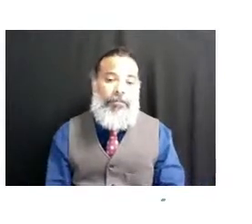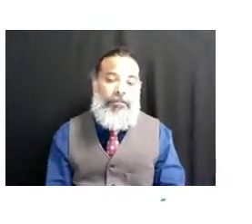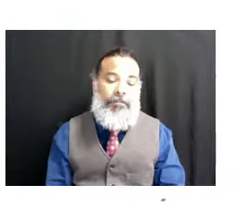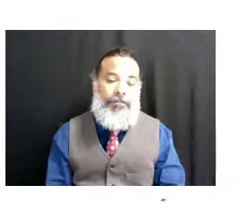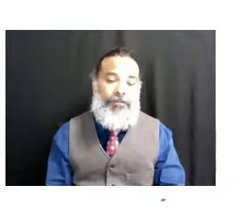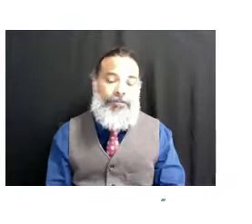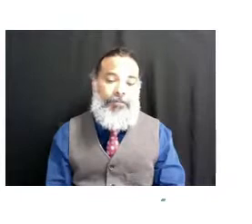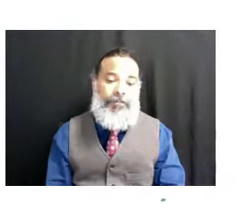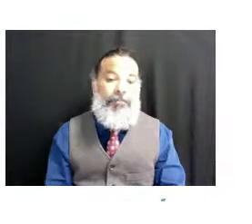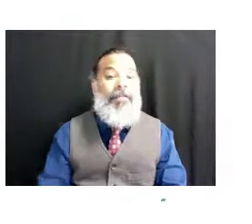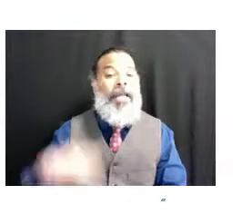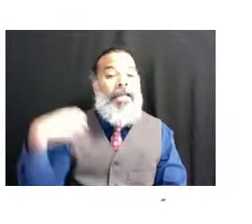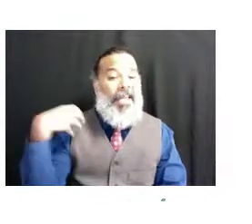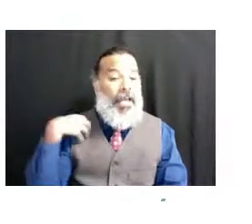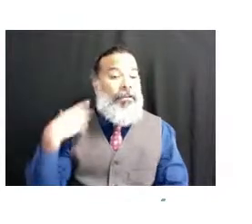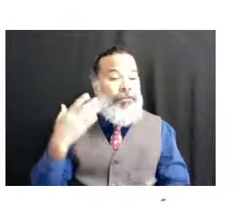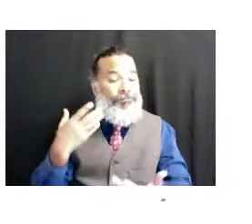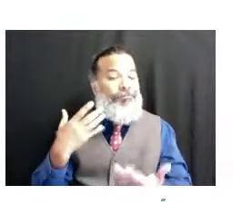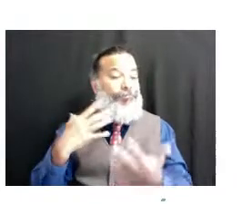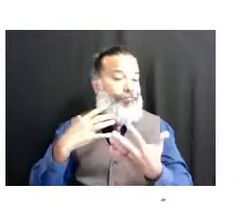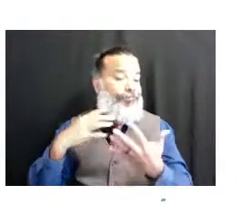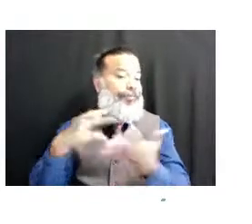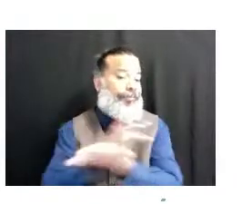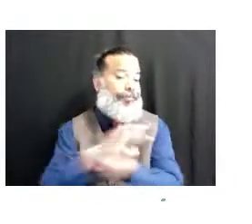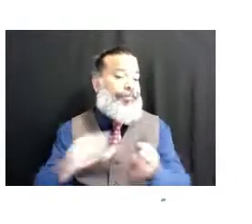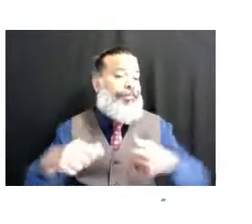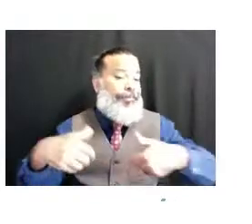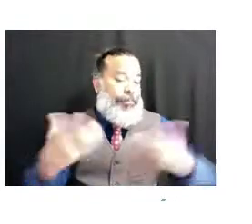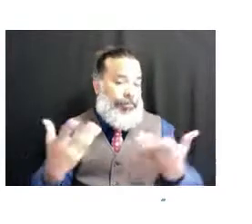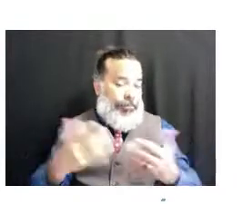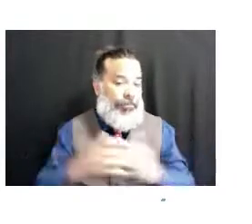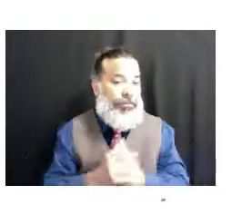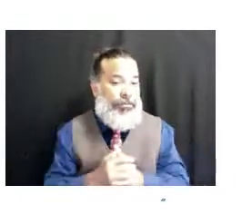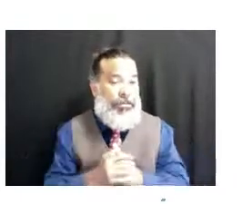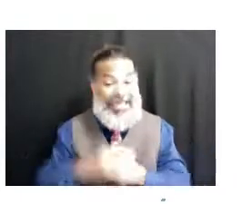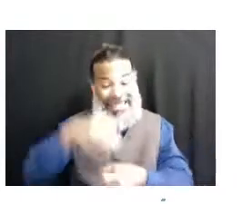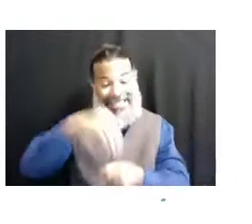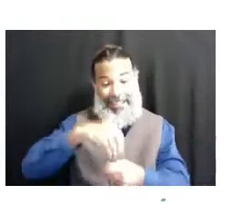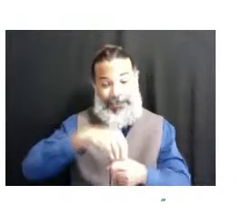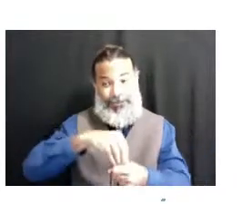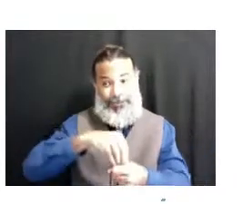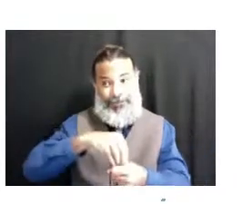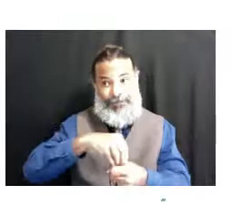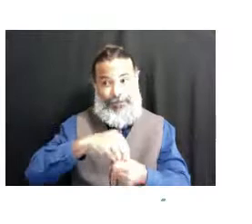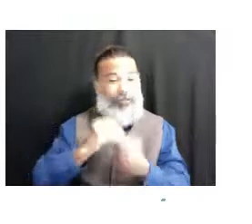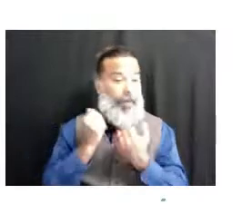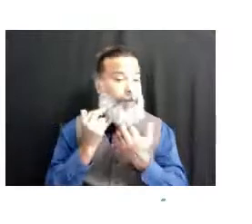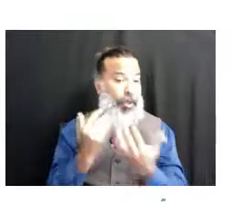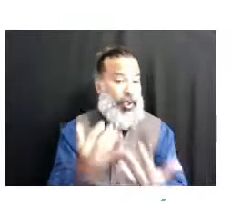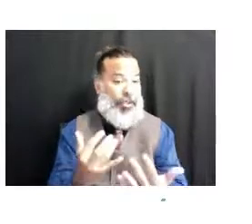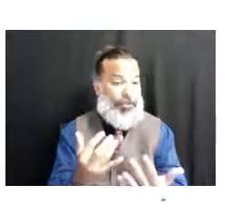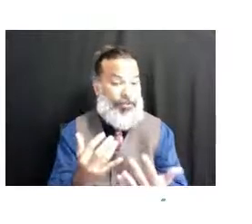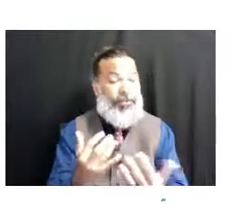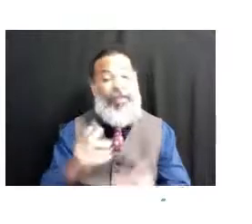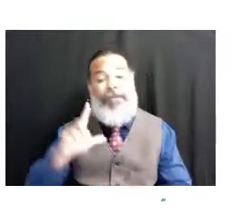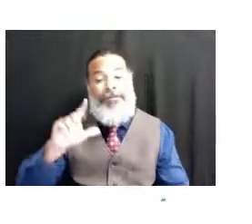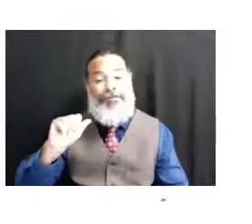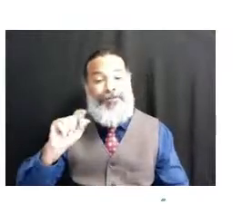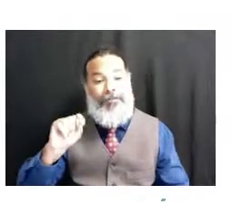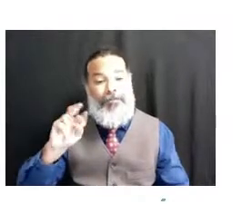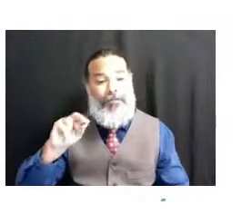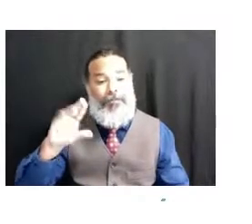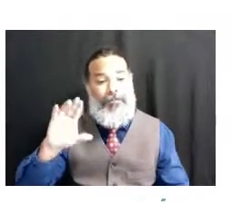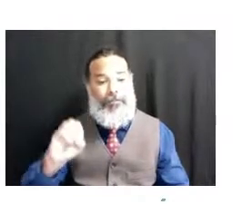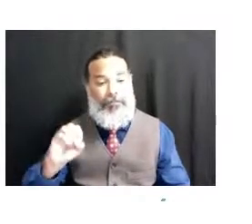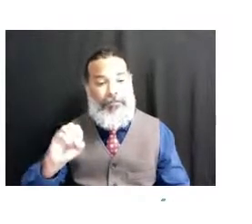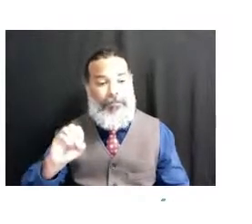the Capitol was in ruins. The interior burned, but Latrobe